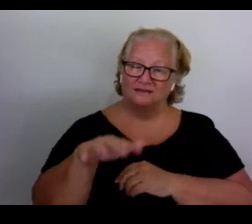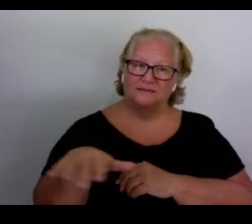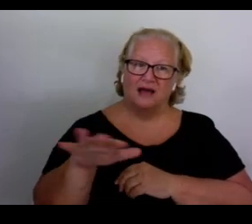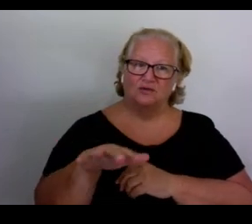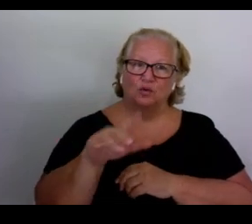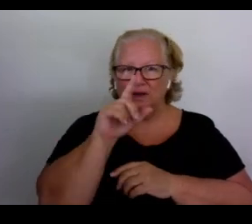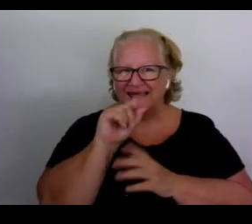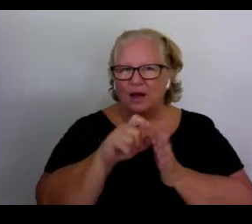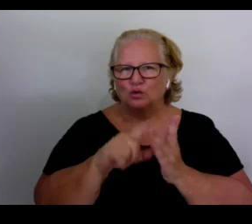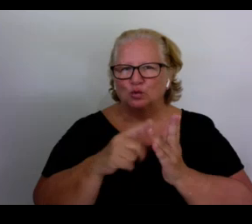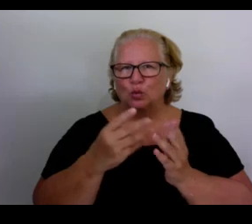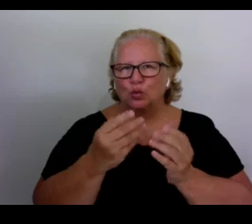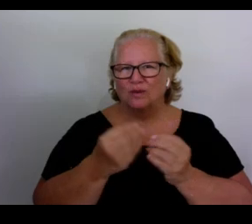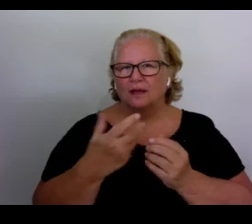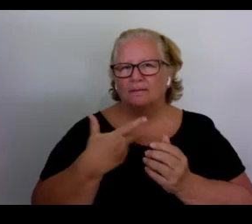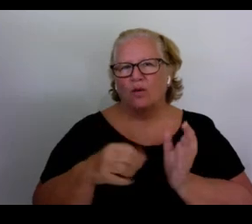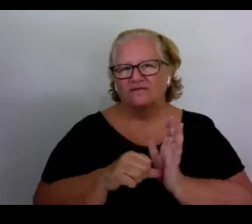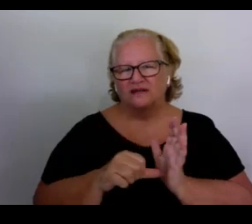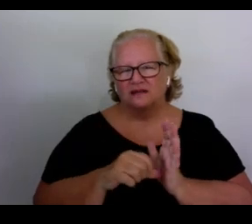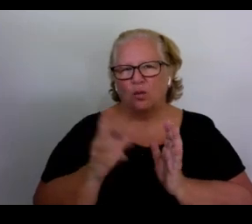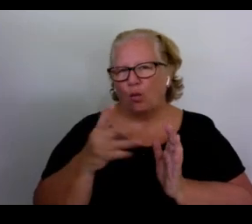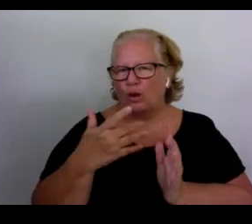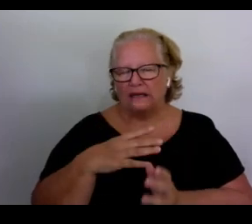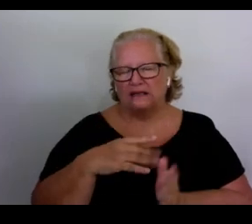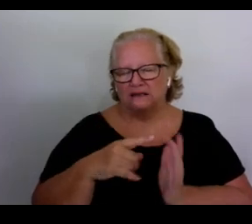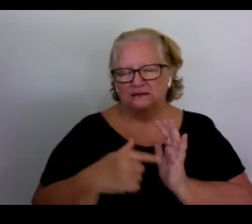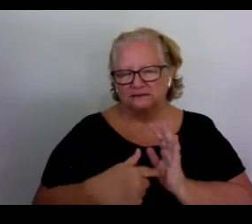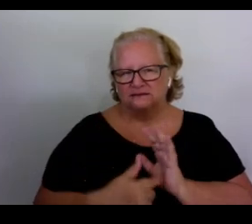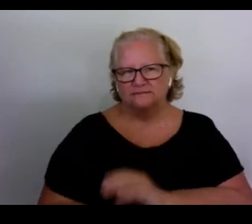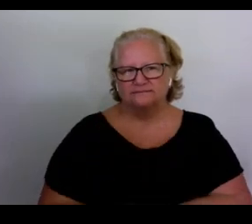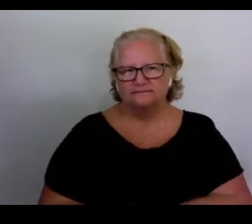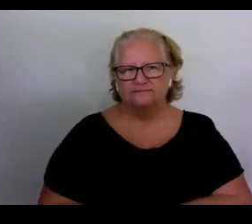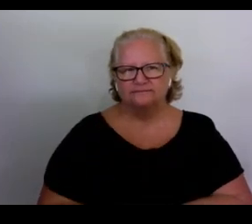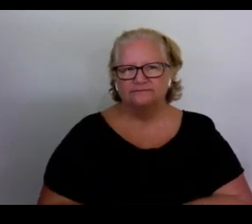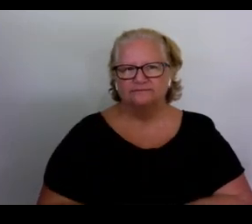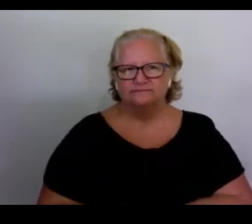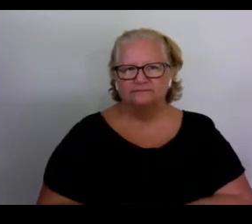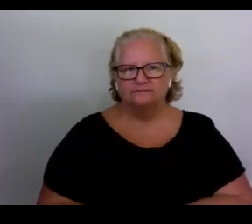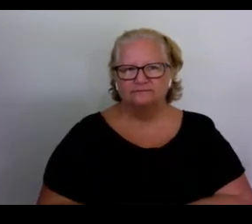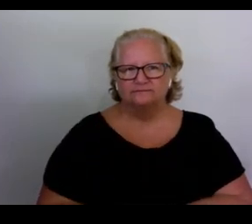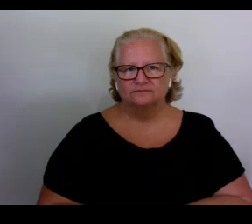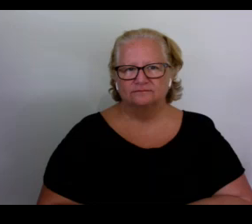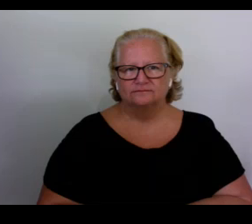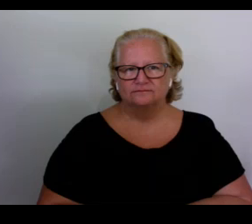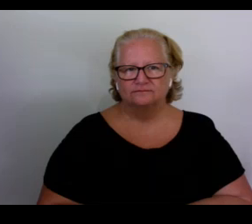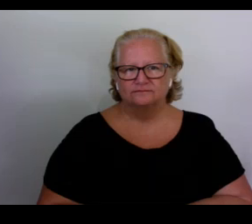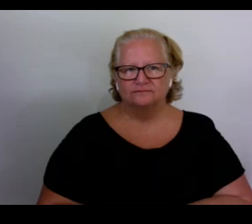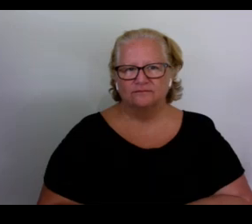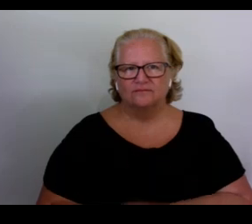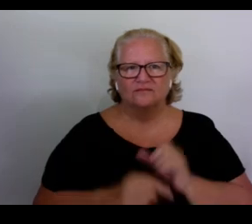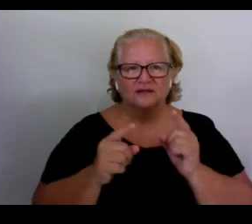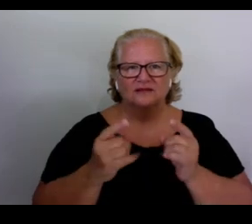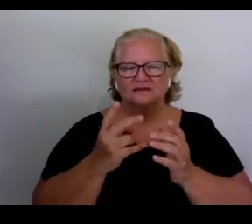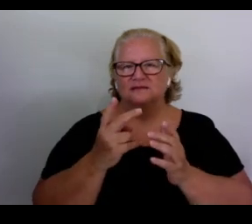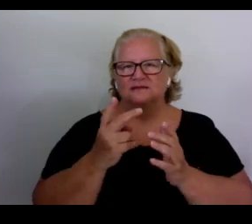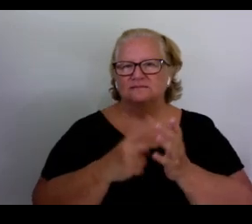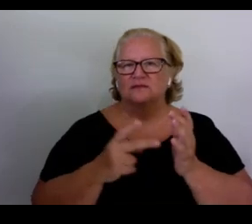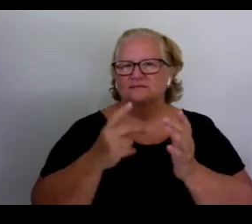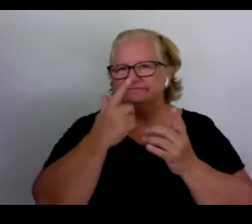with more funding. Yeah. There is always an unmet need, and that's part of the tragedy of this